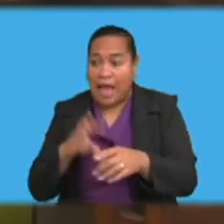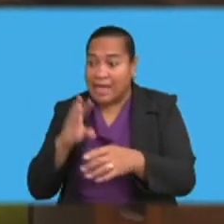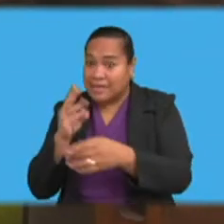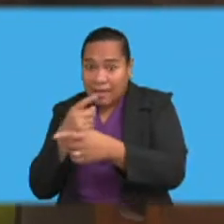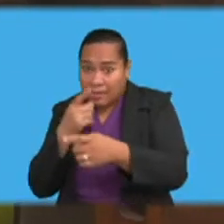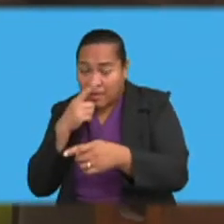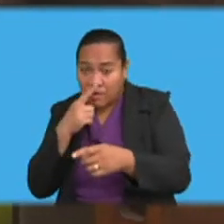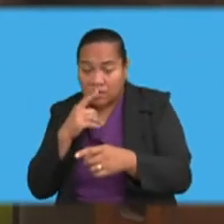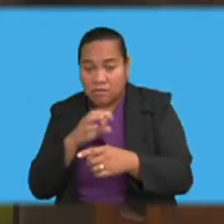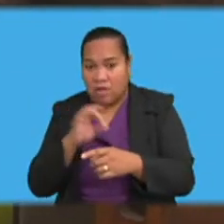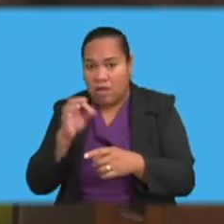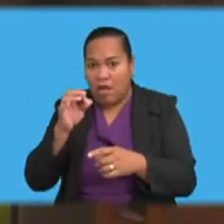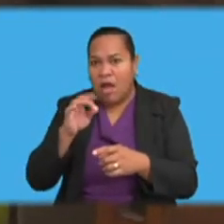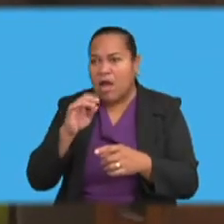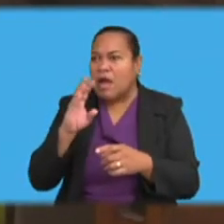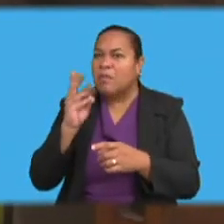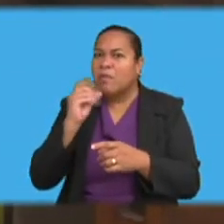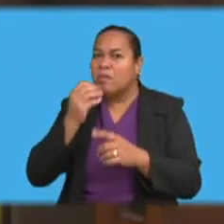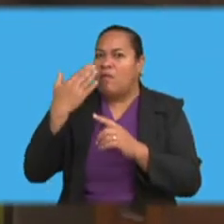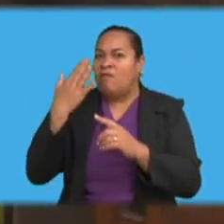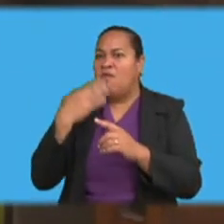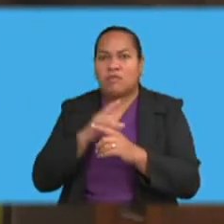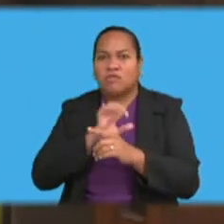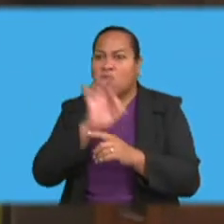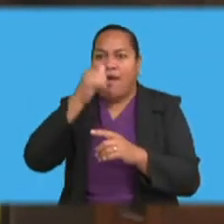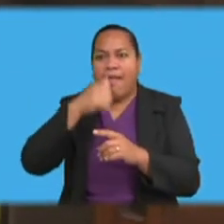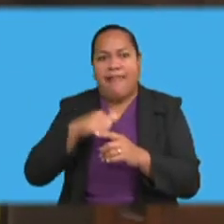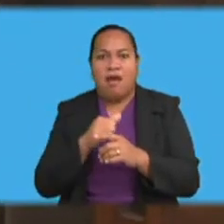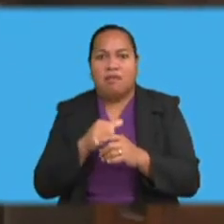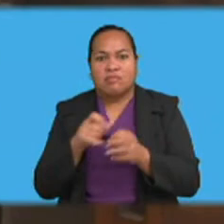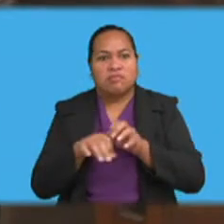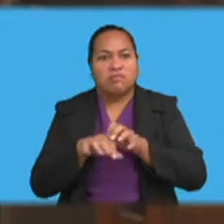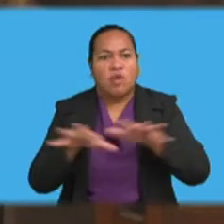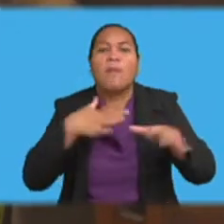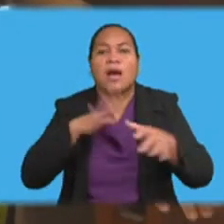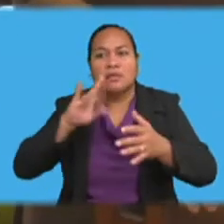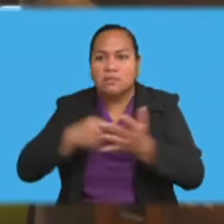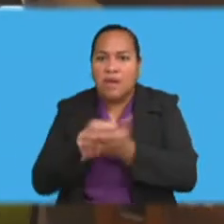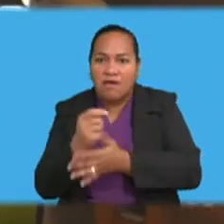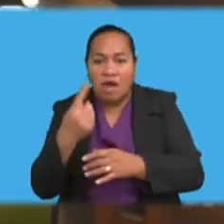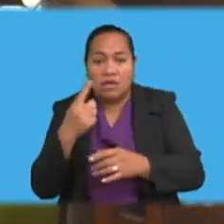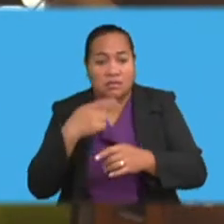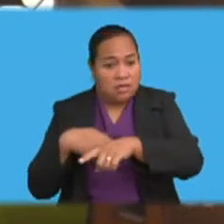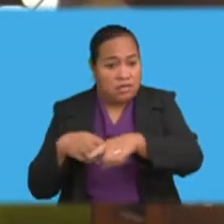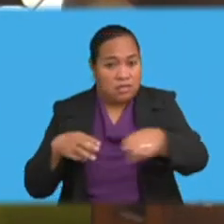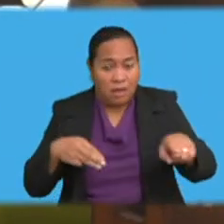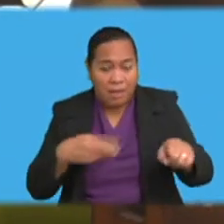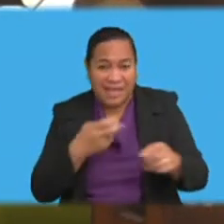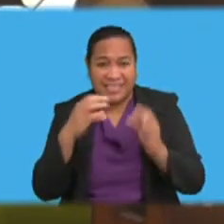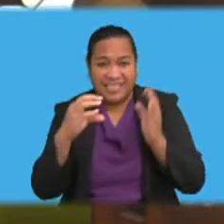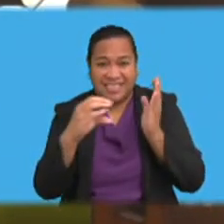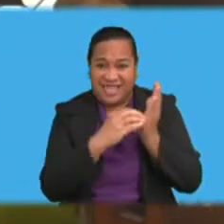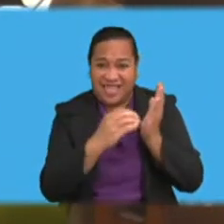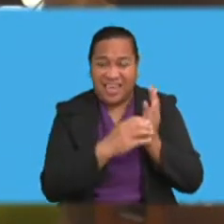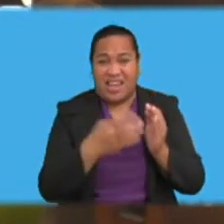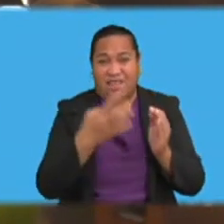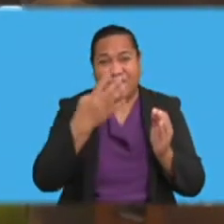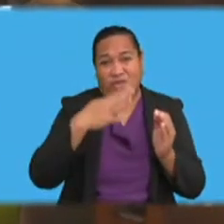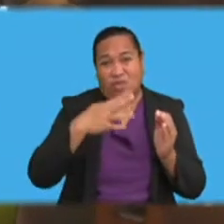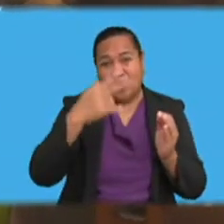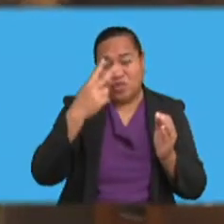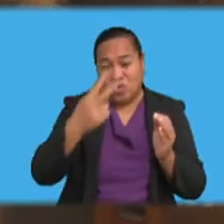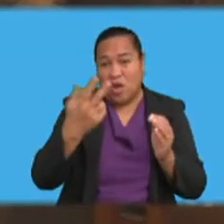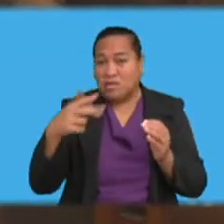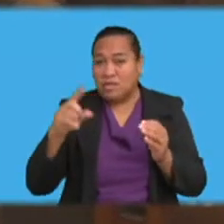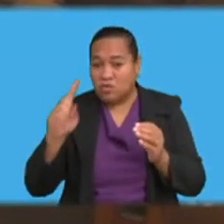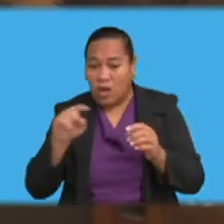prohibited from airing local commercial advertisements. As members of Parliament are aware, Section 42A1 of the Media Industry